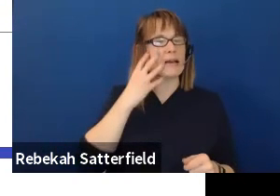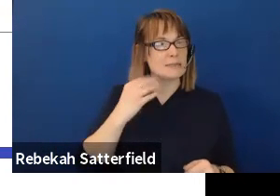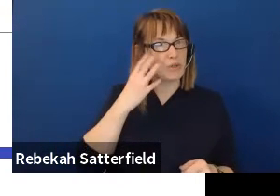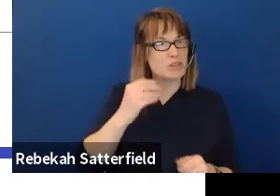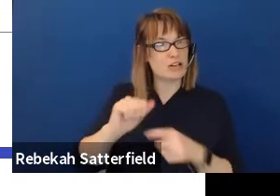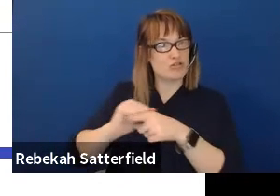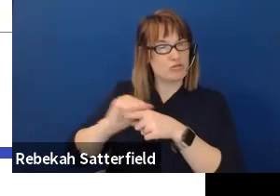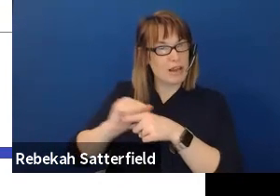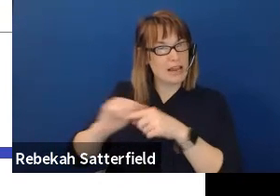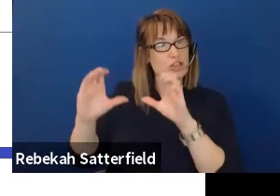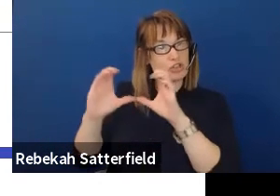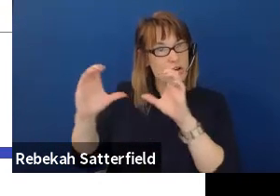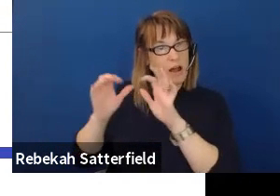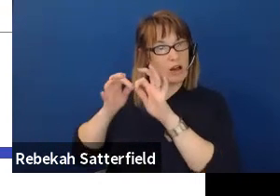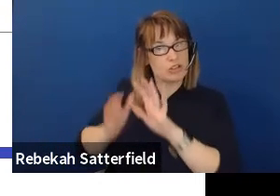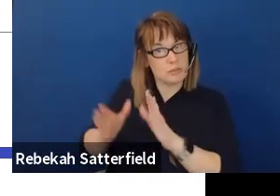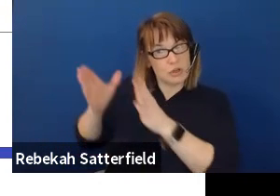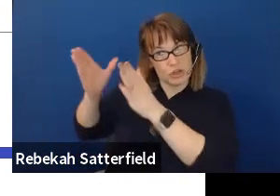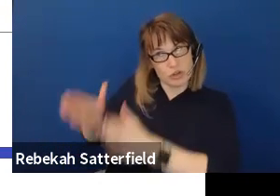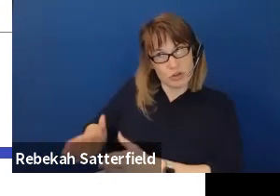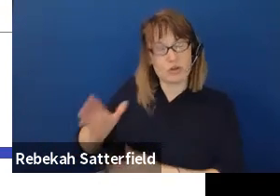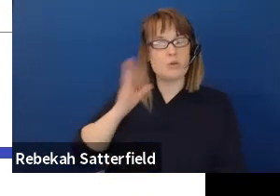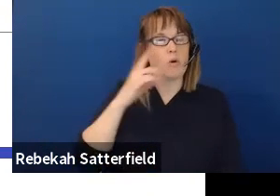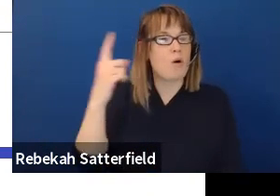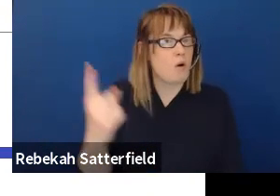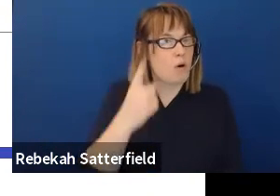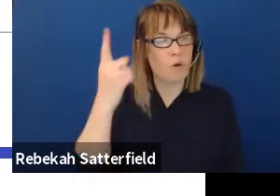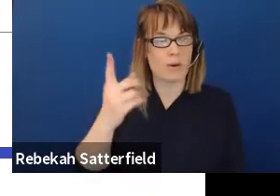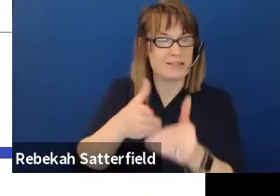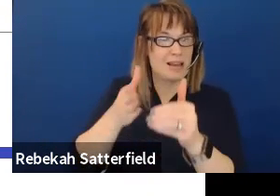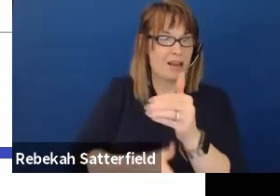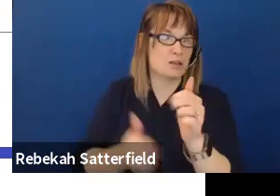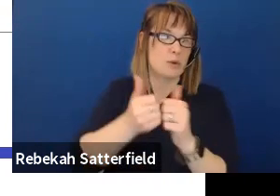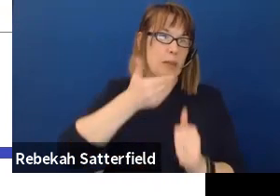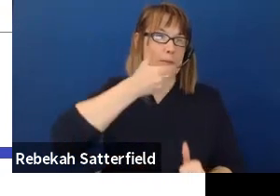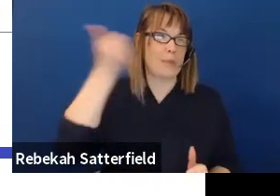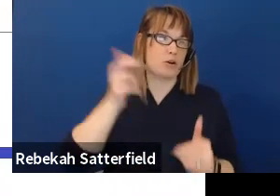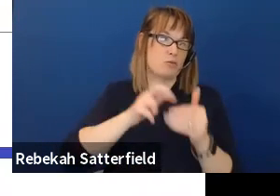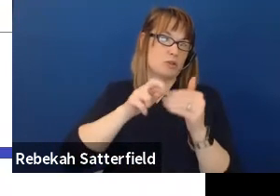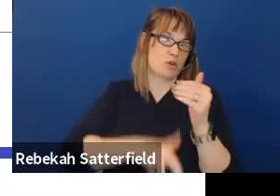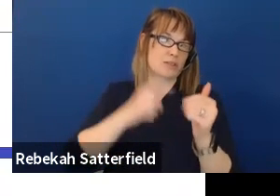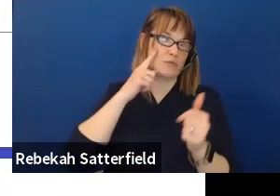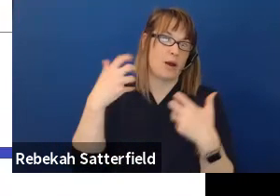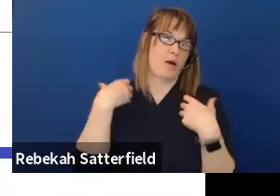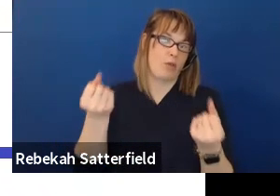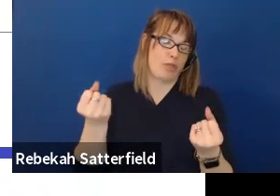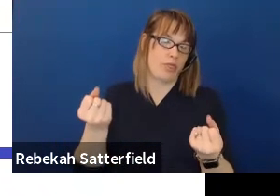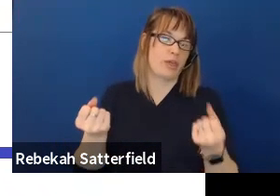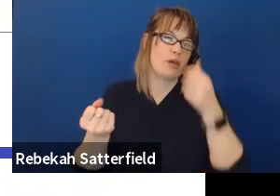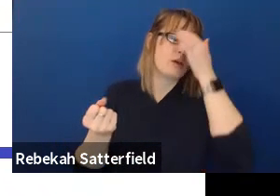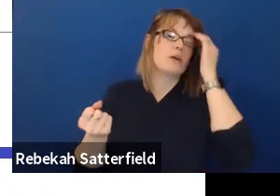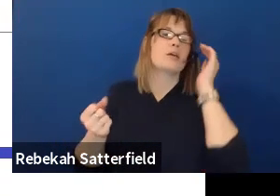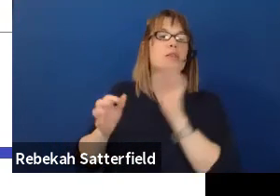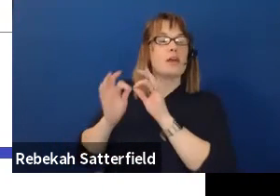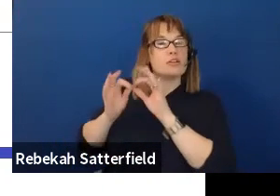or certified interpreter will also always result in better health outcomes. The interpreter is there to help